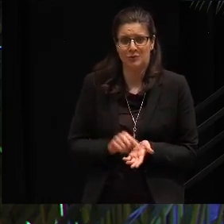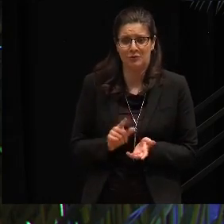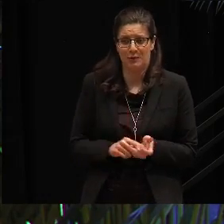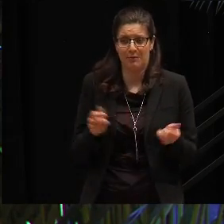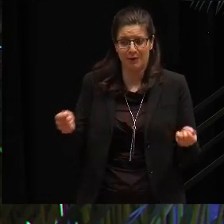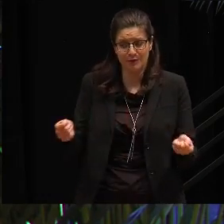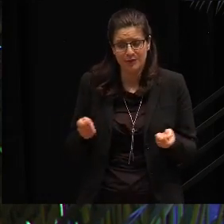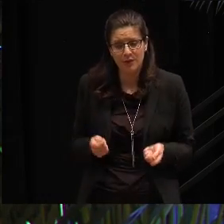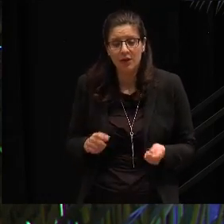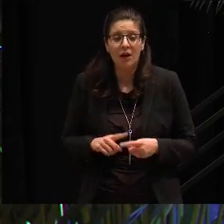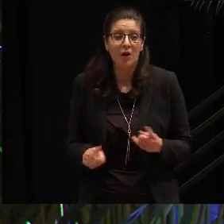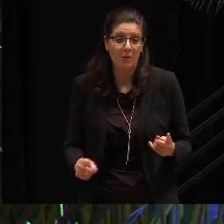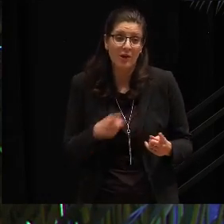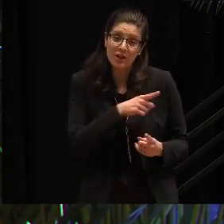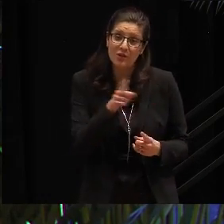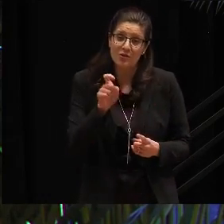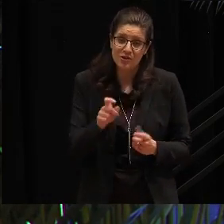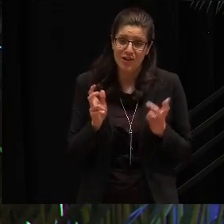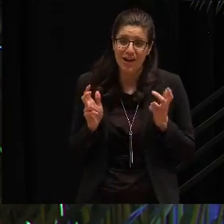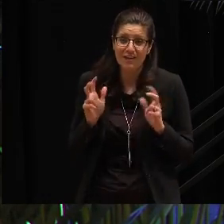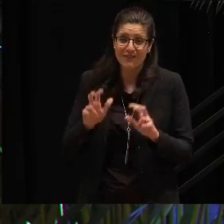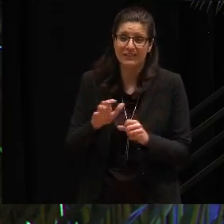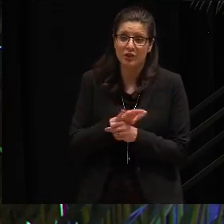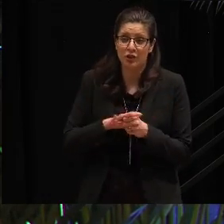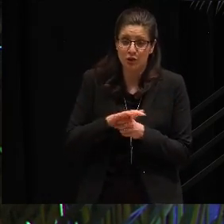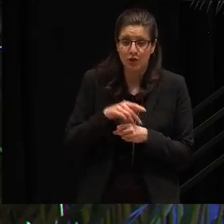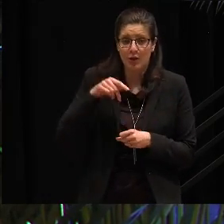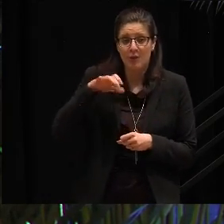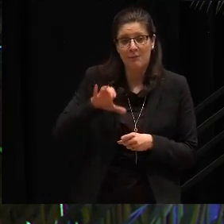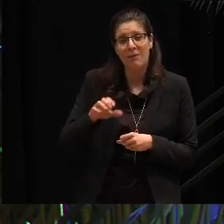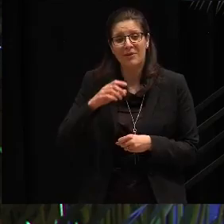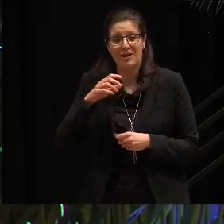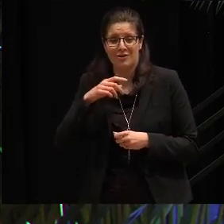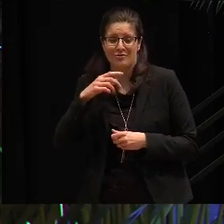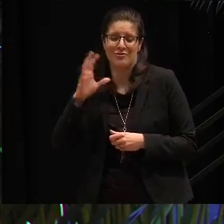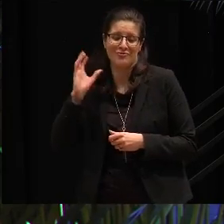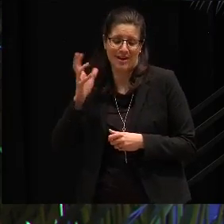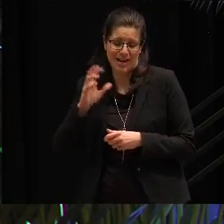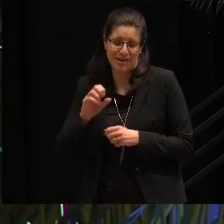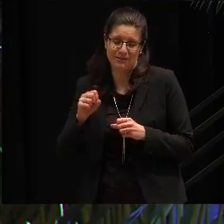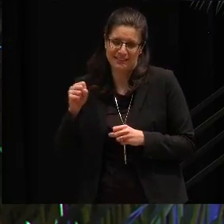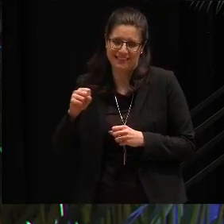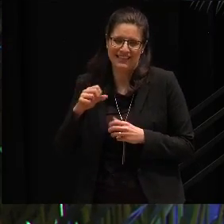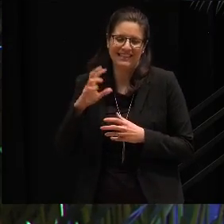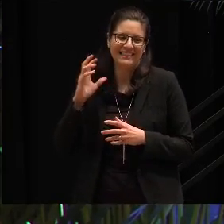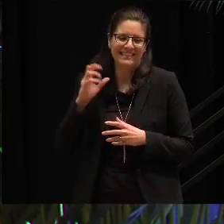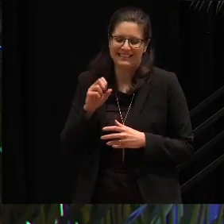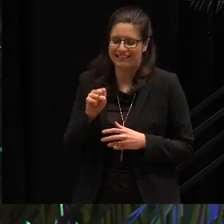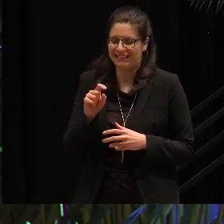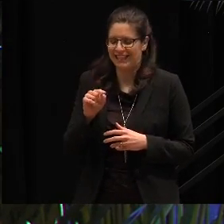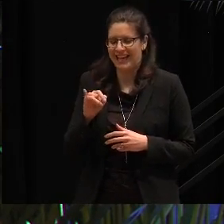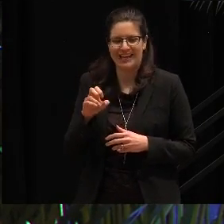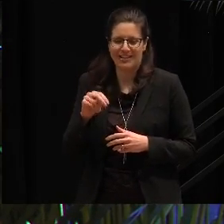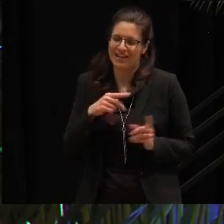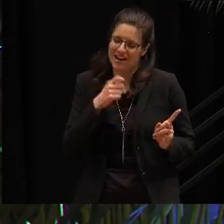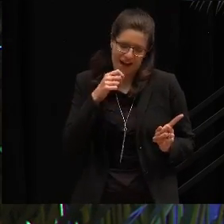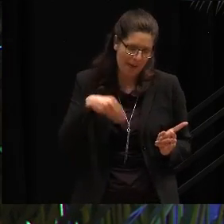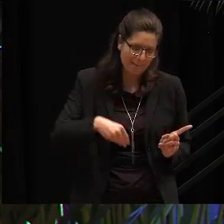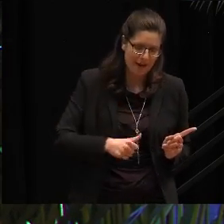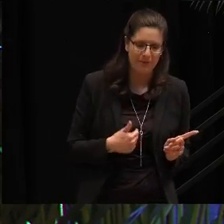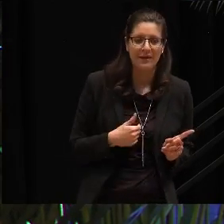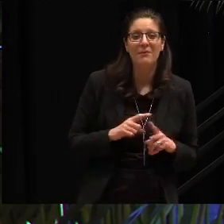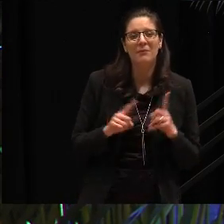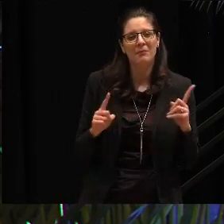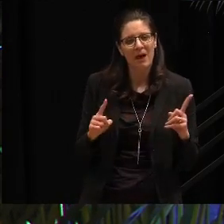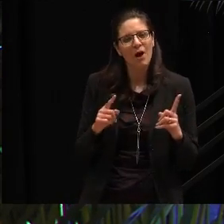in investing in your local public radio station. Like, he didn't pay me for that either. Of having some sort of news